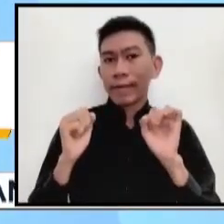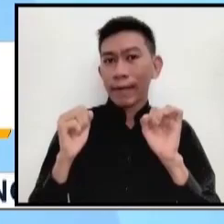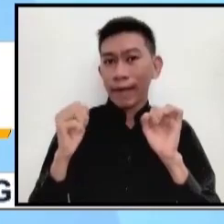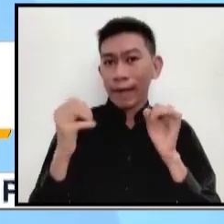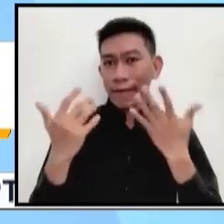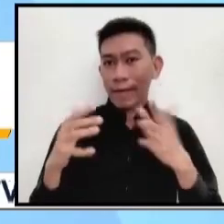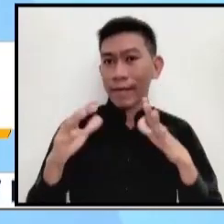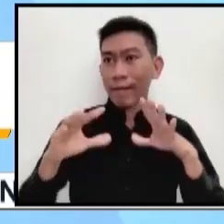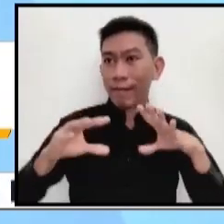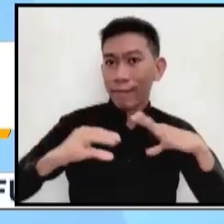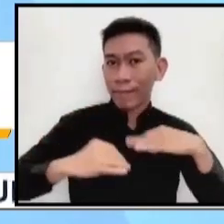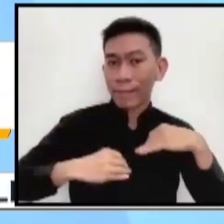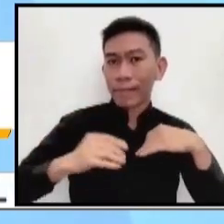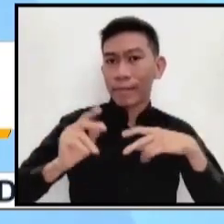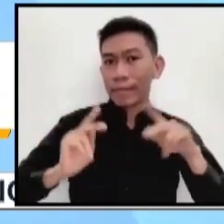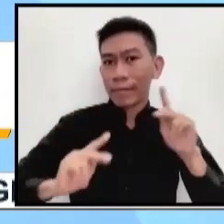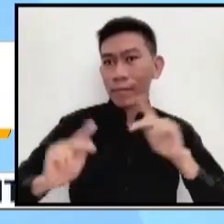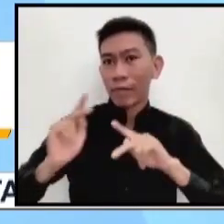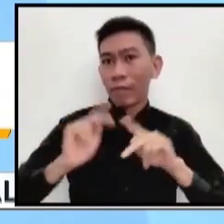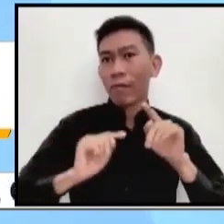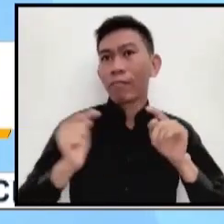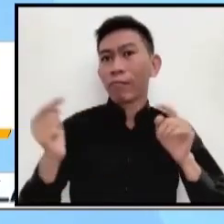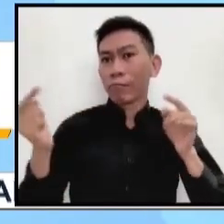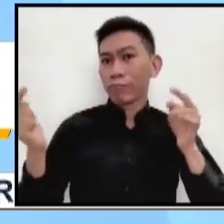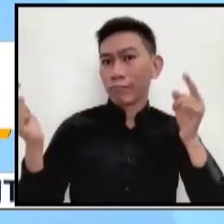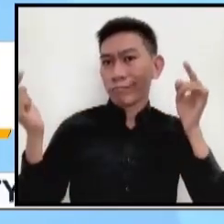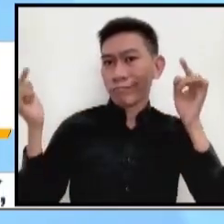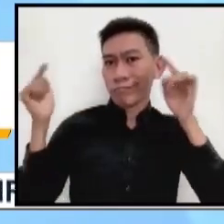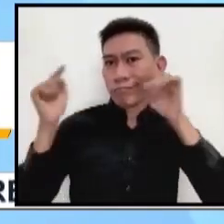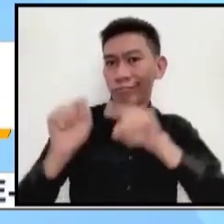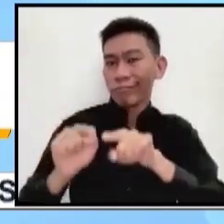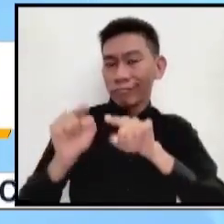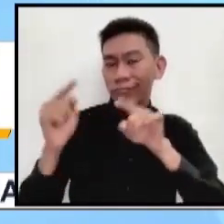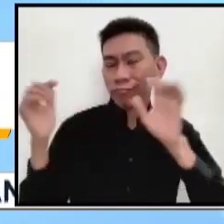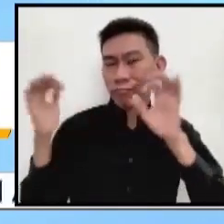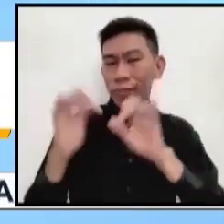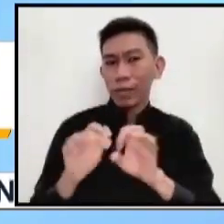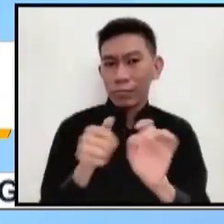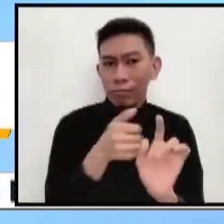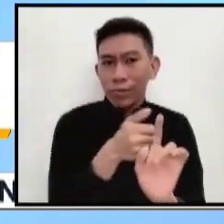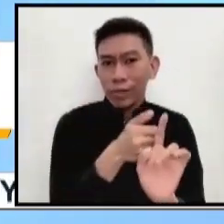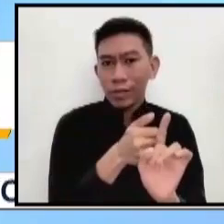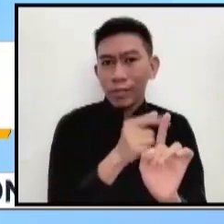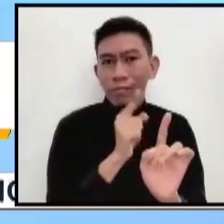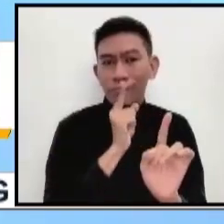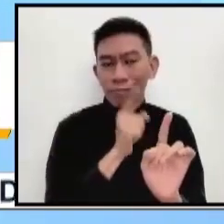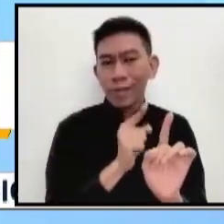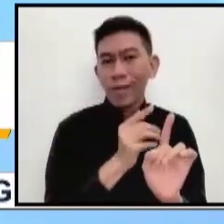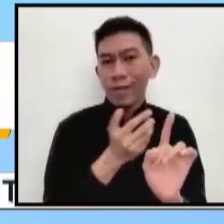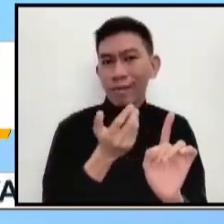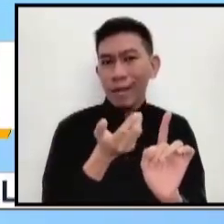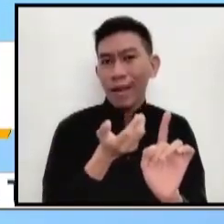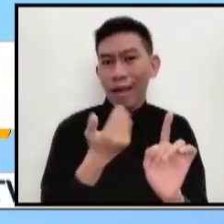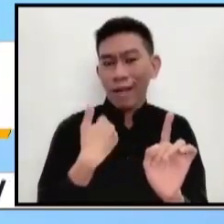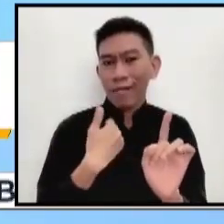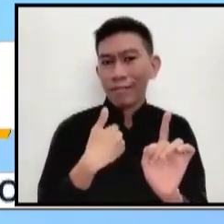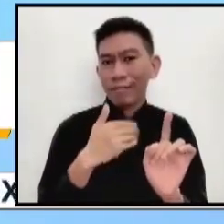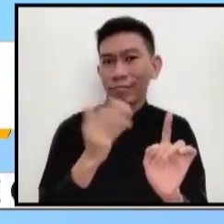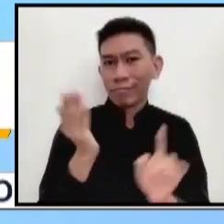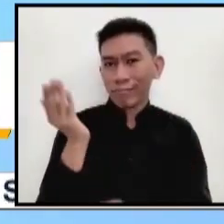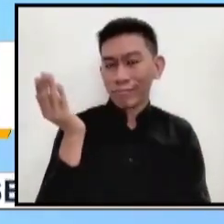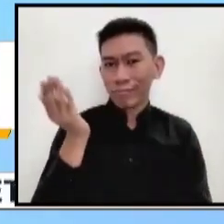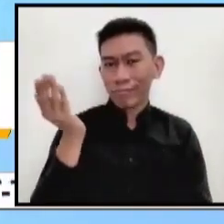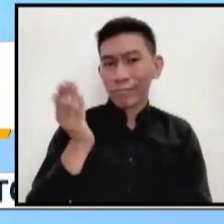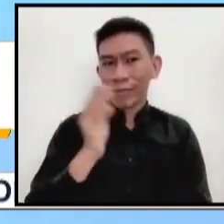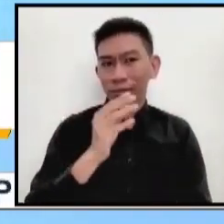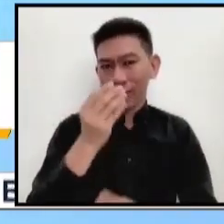na dumako doon. Mm-hmm. And you yourself has a testimony. Yes. You've been sharing to me your testimony, how your